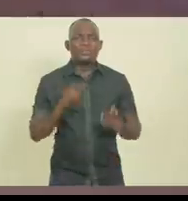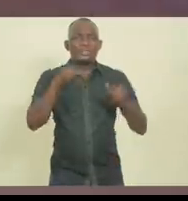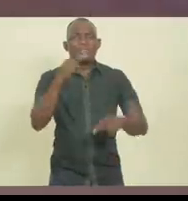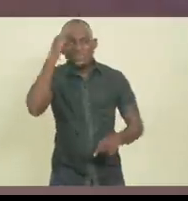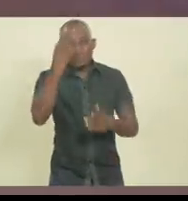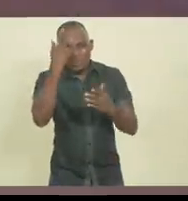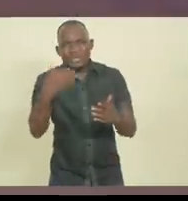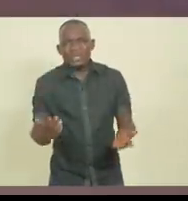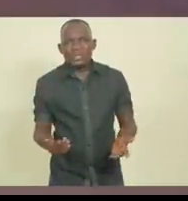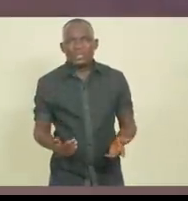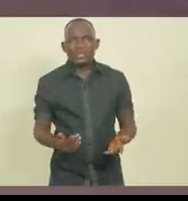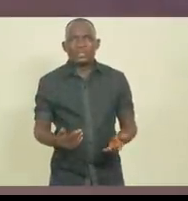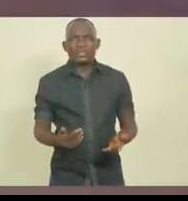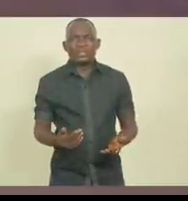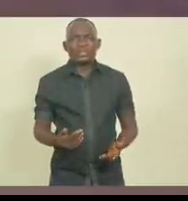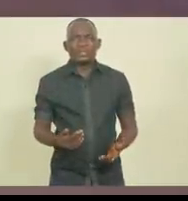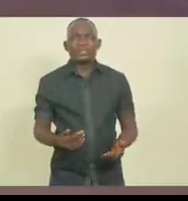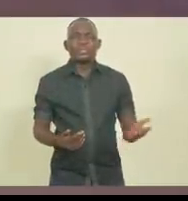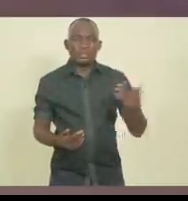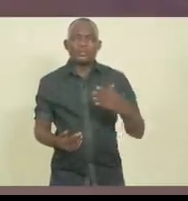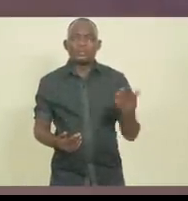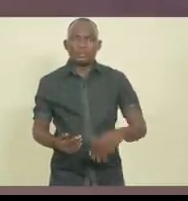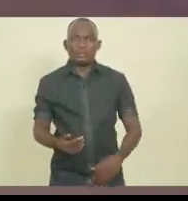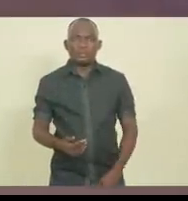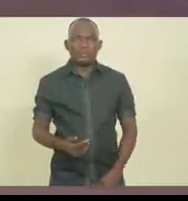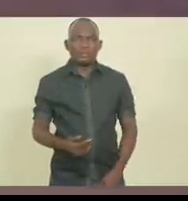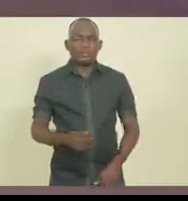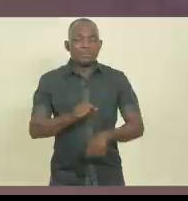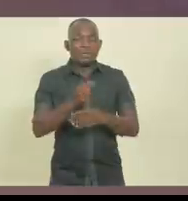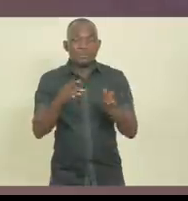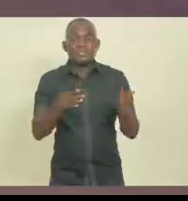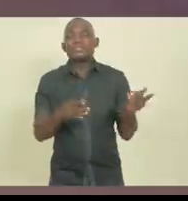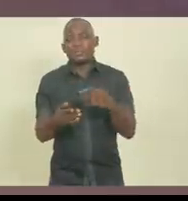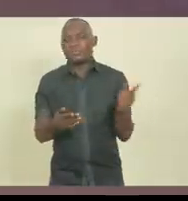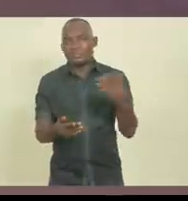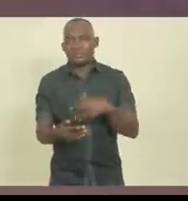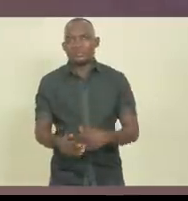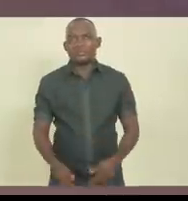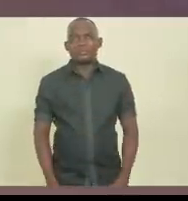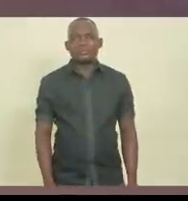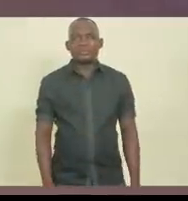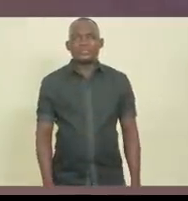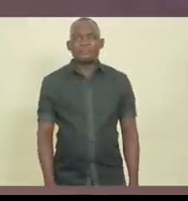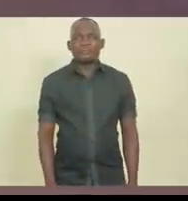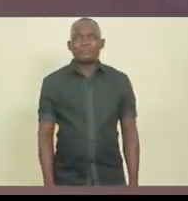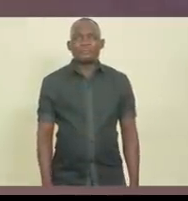Efua, come. You need to sleep. Are you done with your homework? Come. Yeah. So let's go.